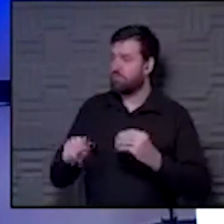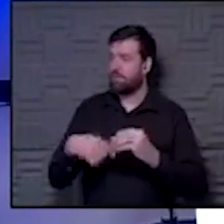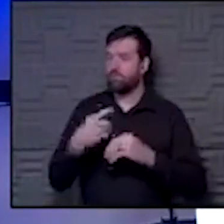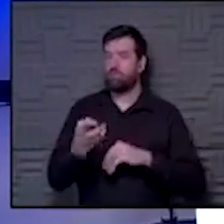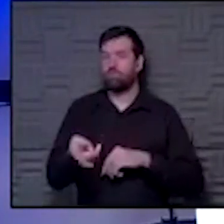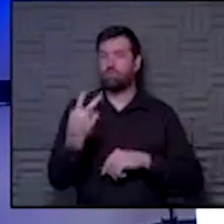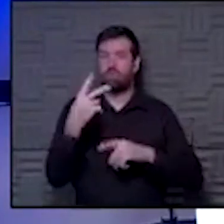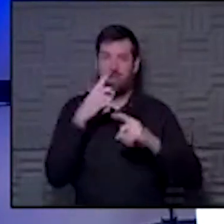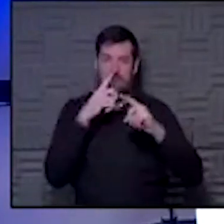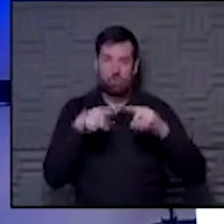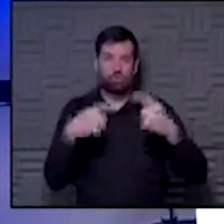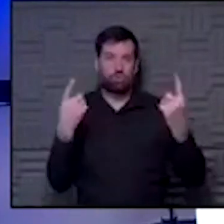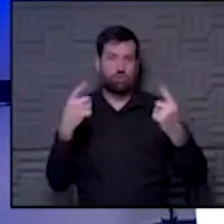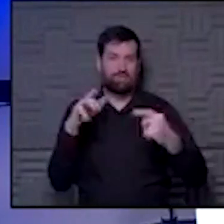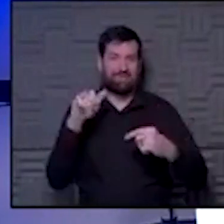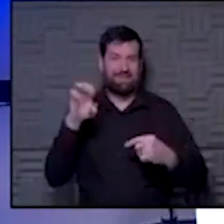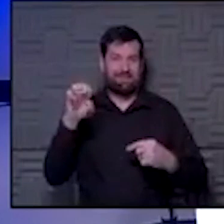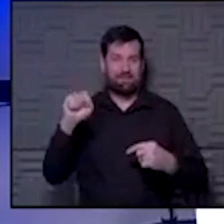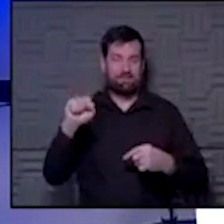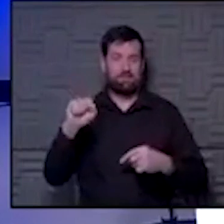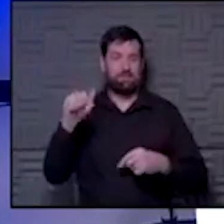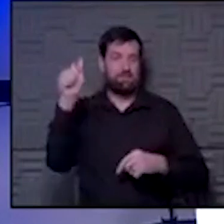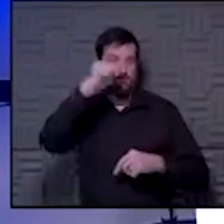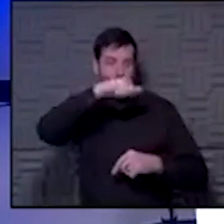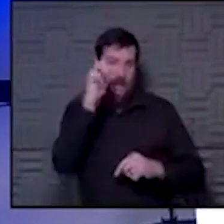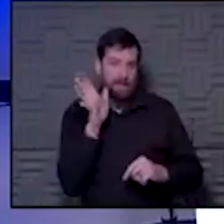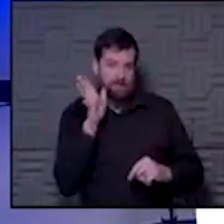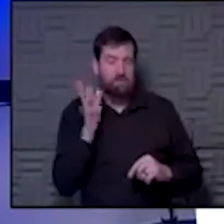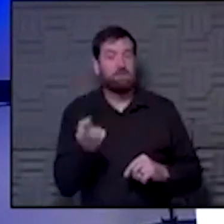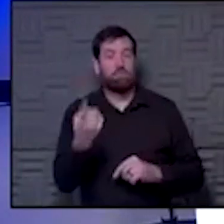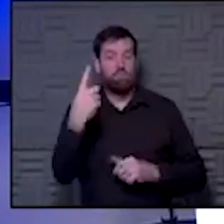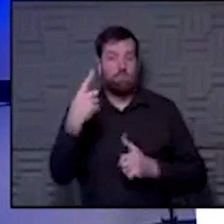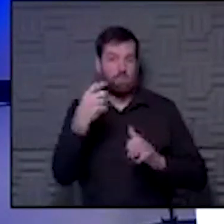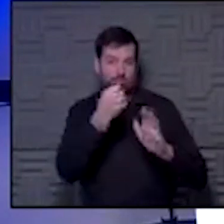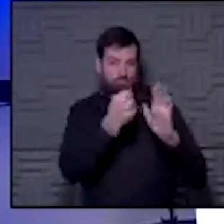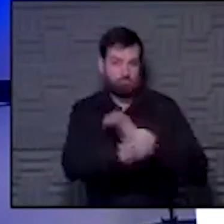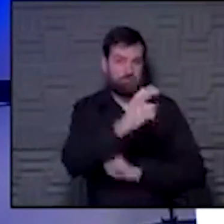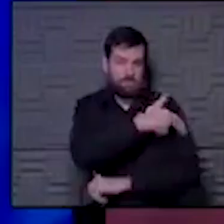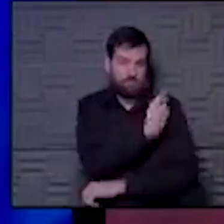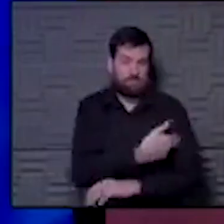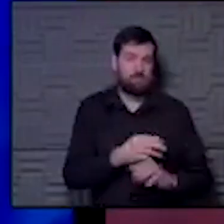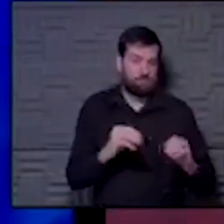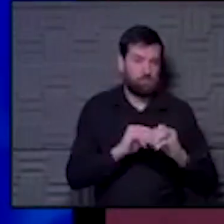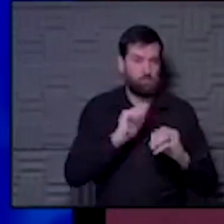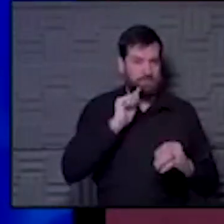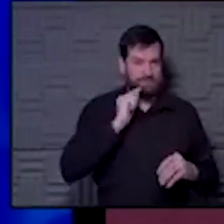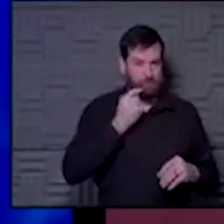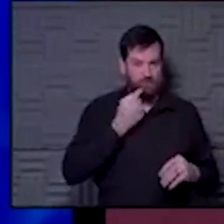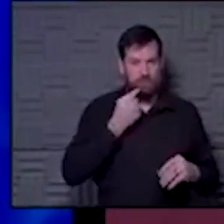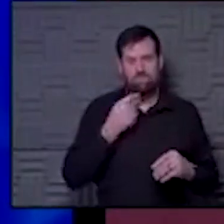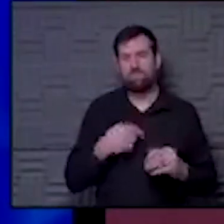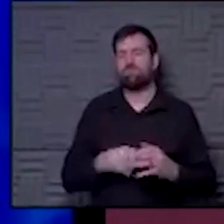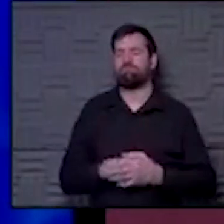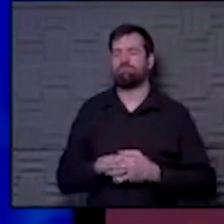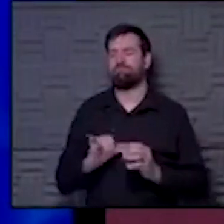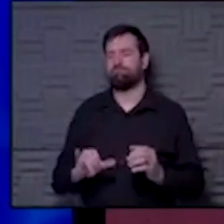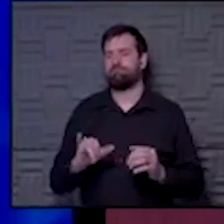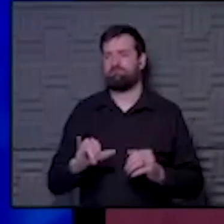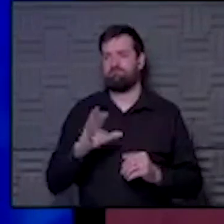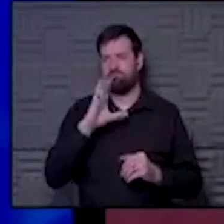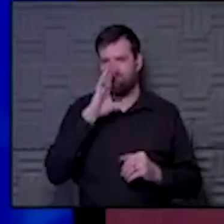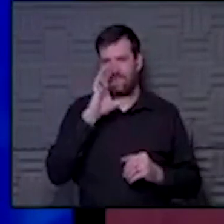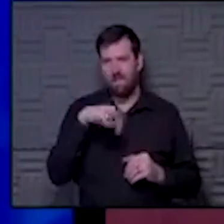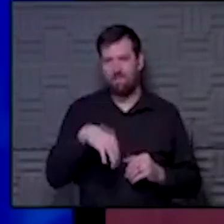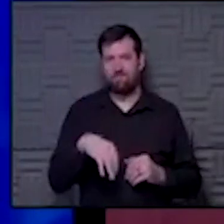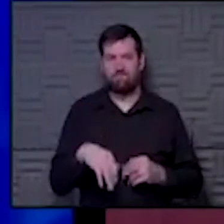cases in one hospital in Alaska. One of them who had to be hospitalized, a little bit more serious than the other. You know, it strikes me as odd that there would be